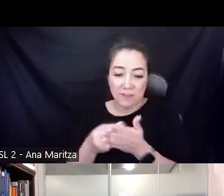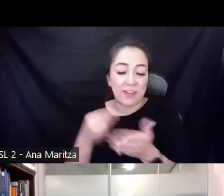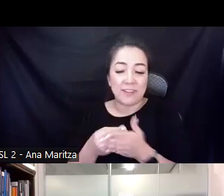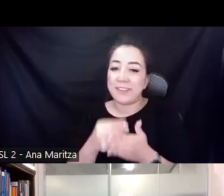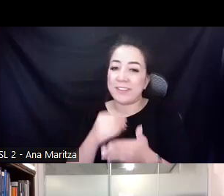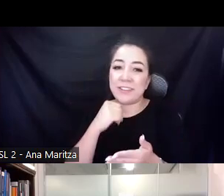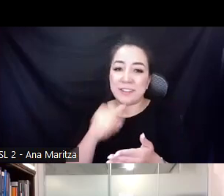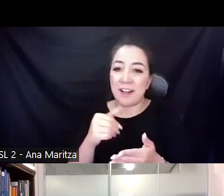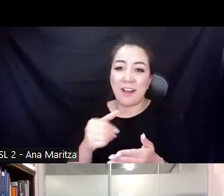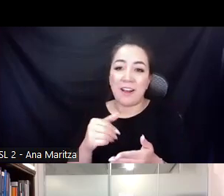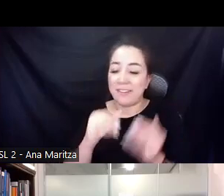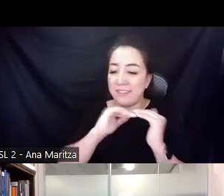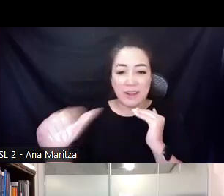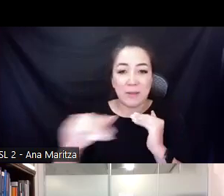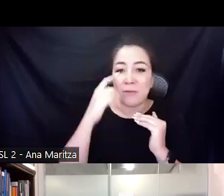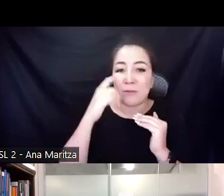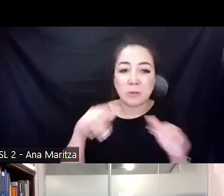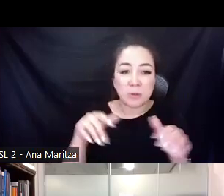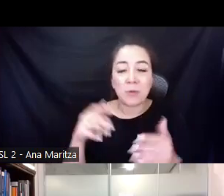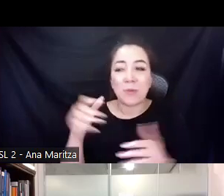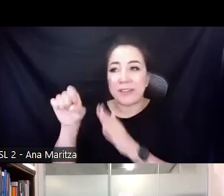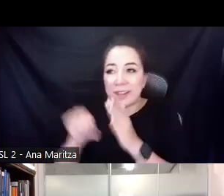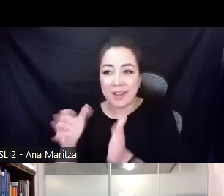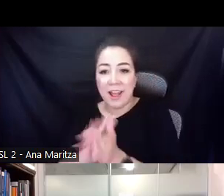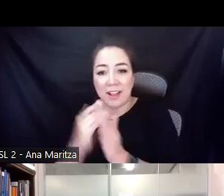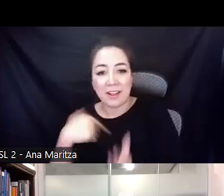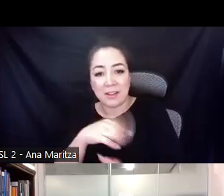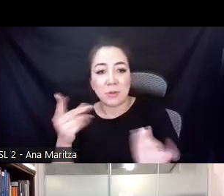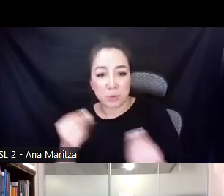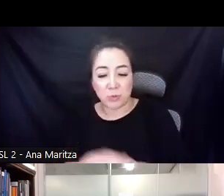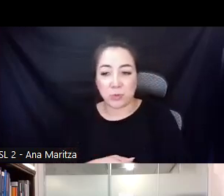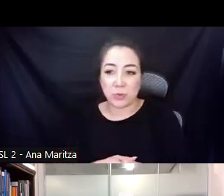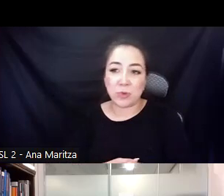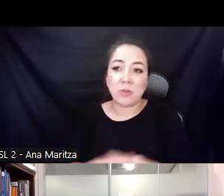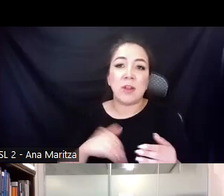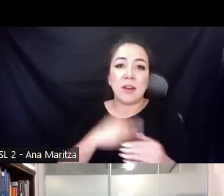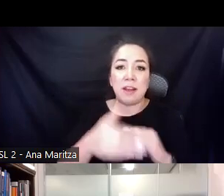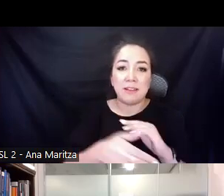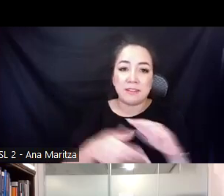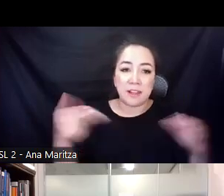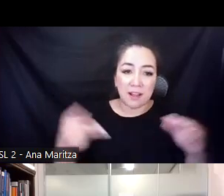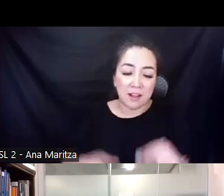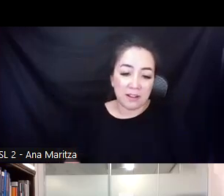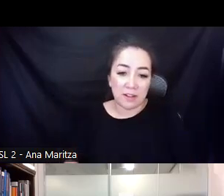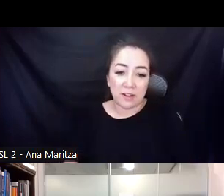not fiscally sustainable to do what the state is asking us to do. So next slide.